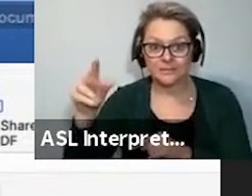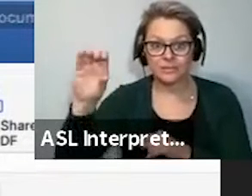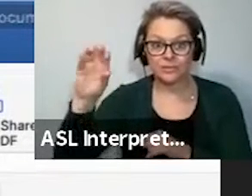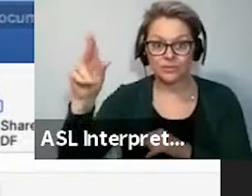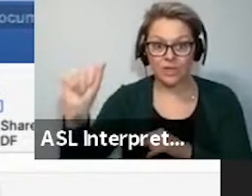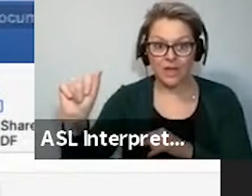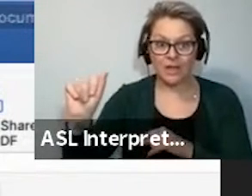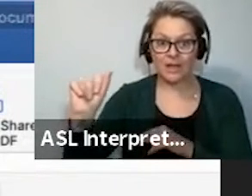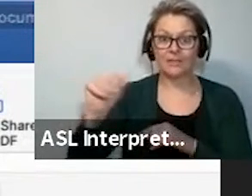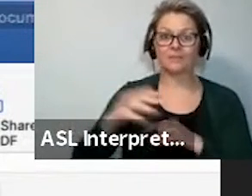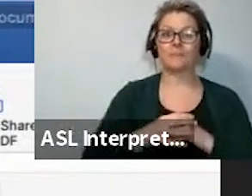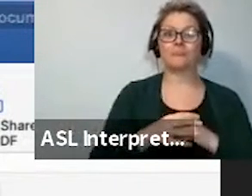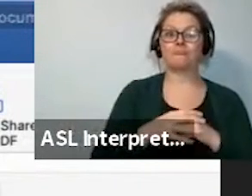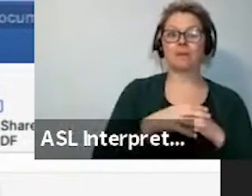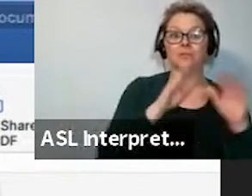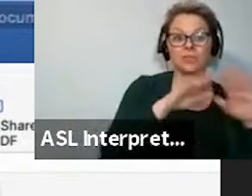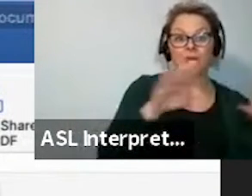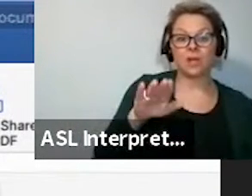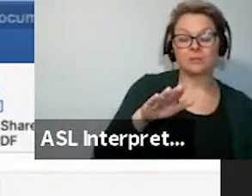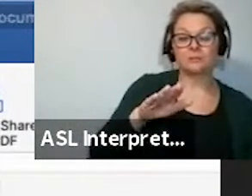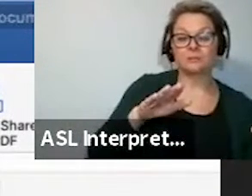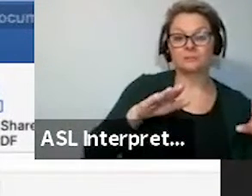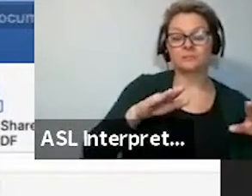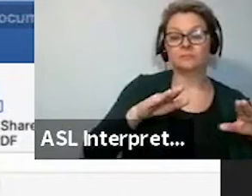restricted by history.